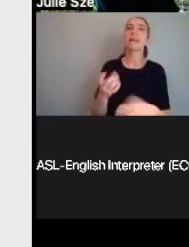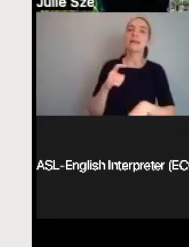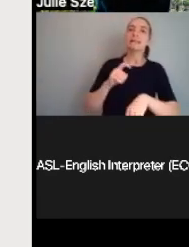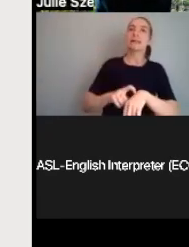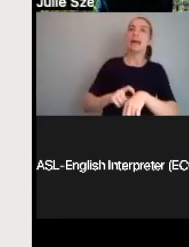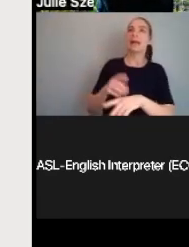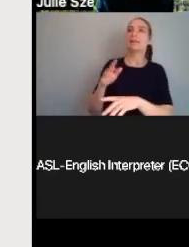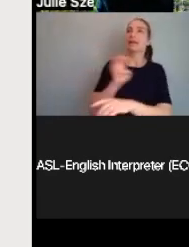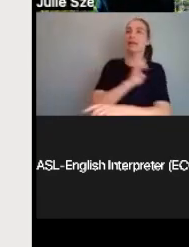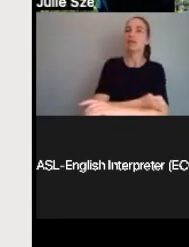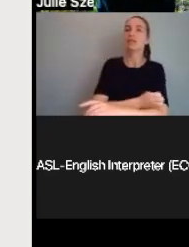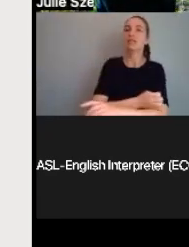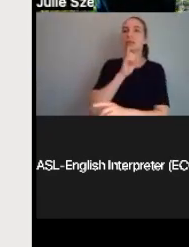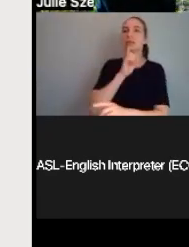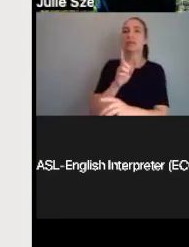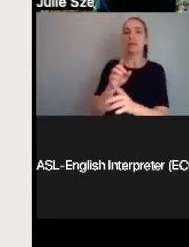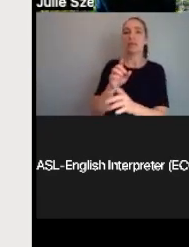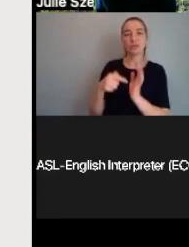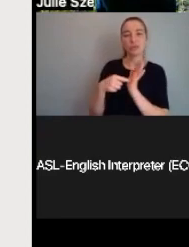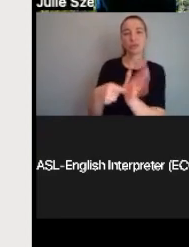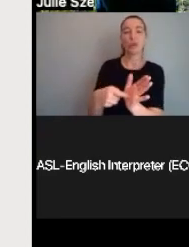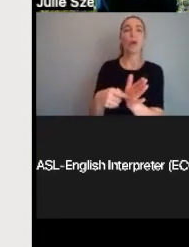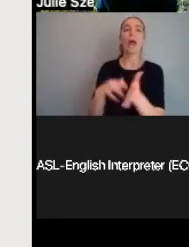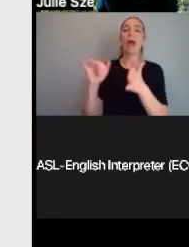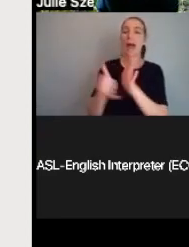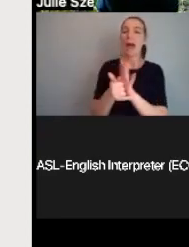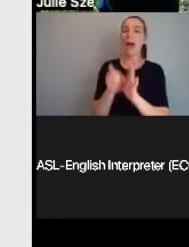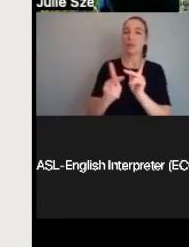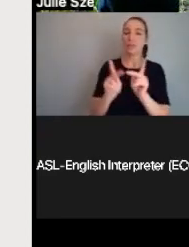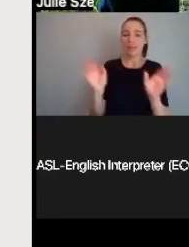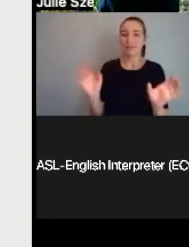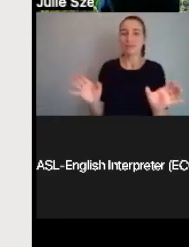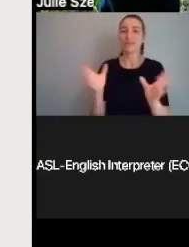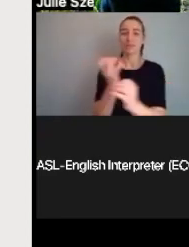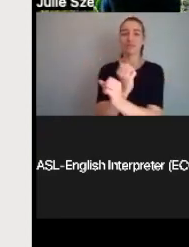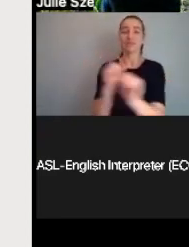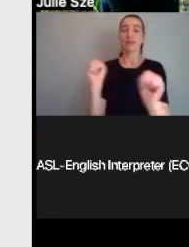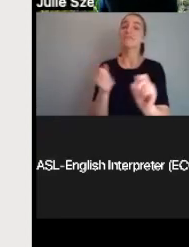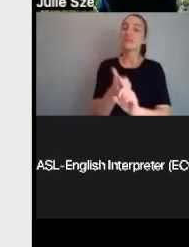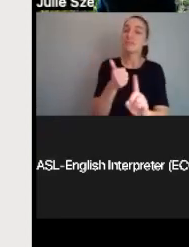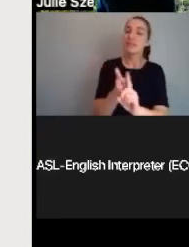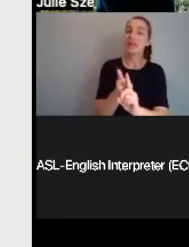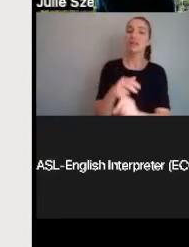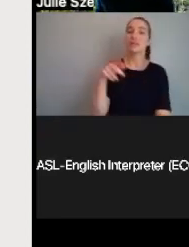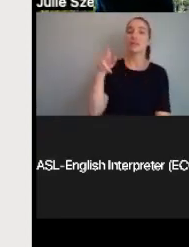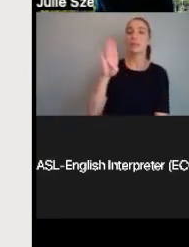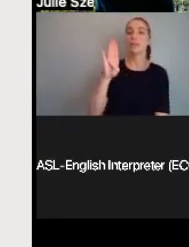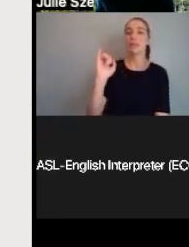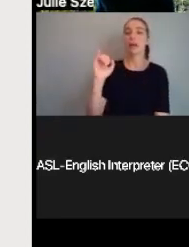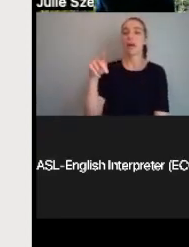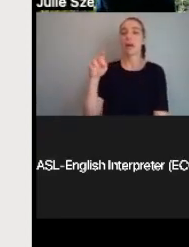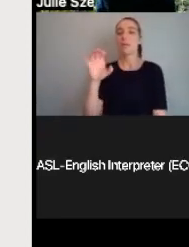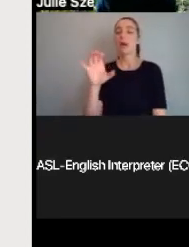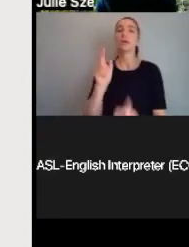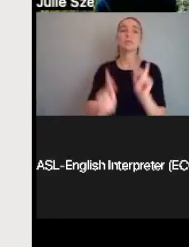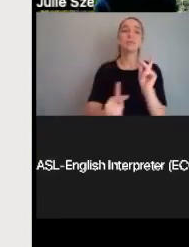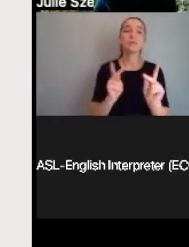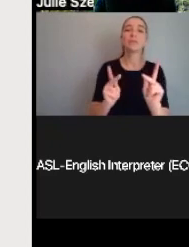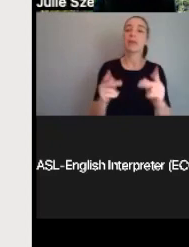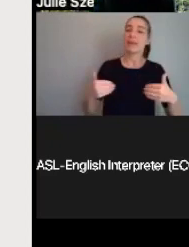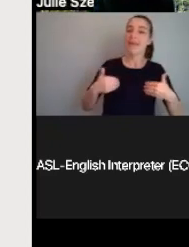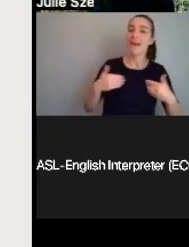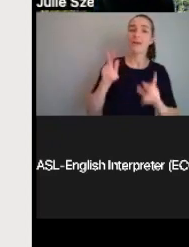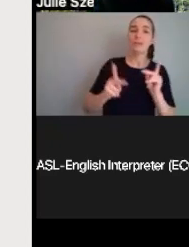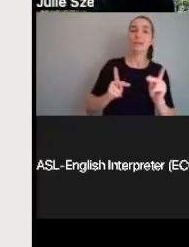offer the soundtrack of freedom of indigenous people, women, the young, and many others against mark markets, whiteness, and carbon